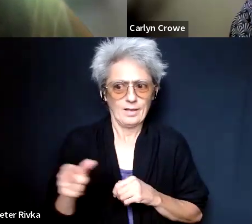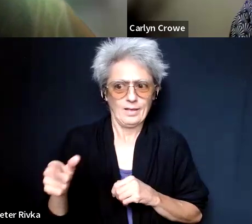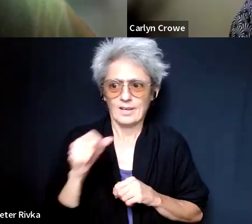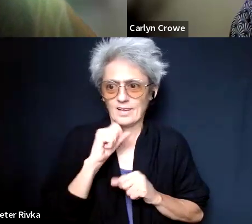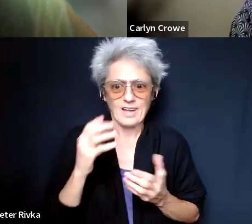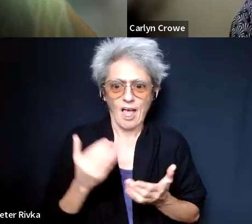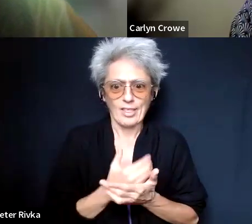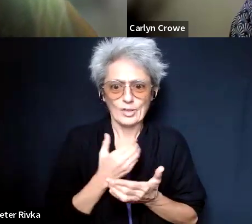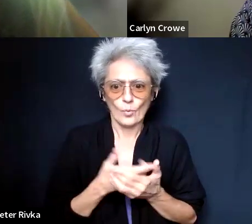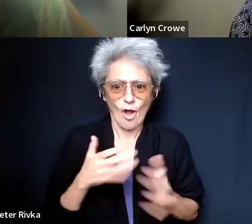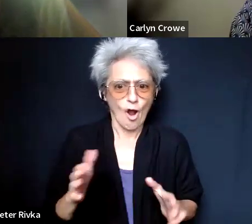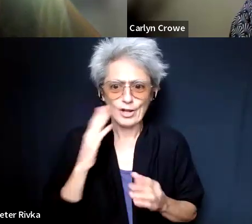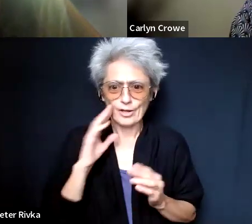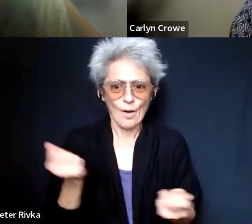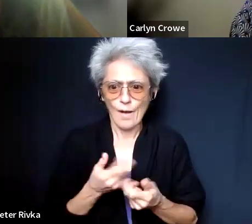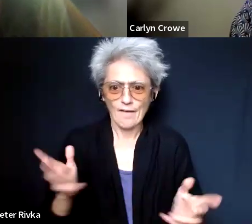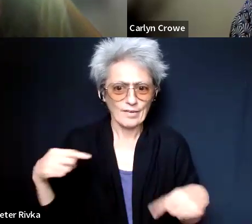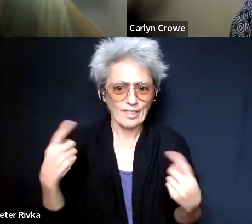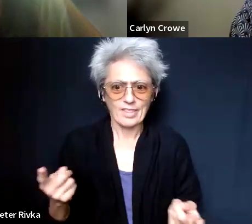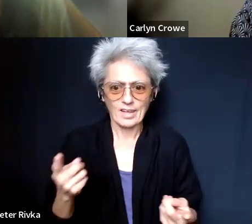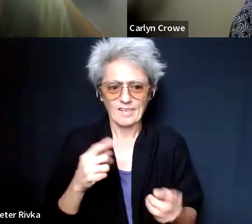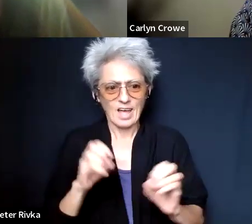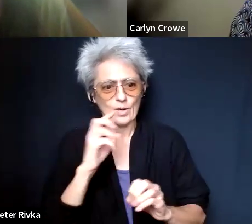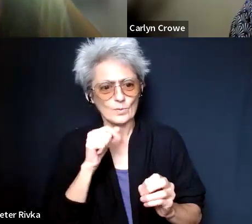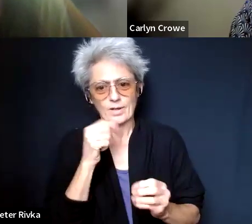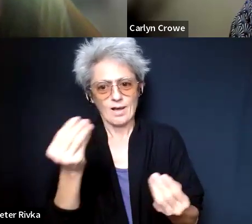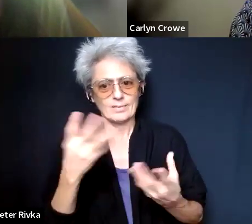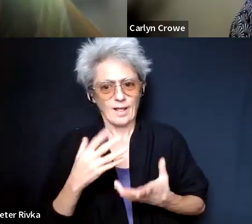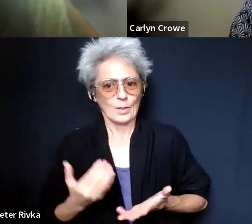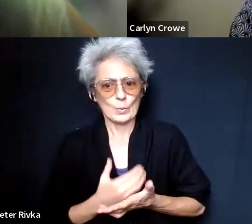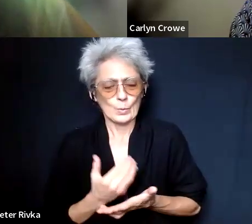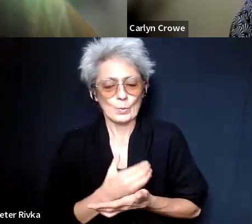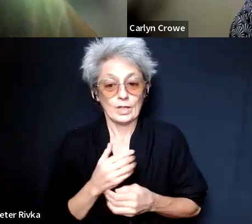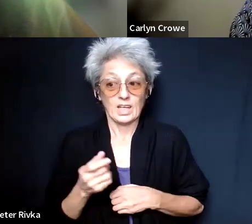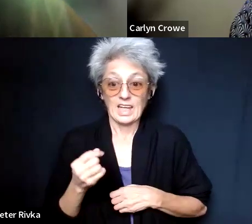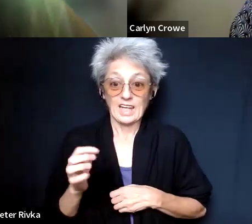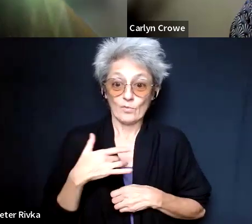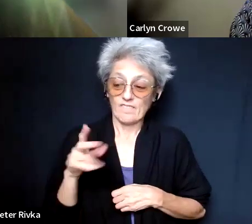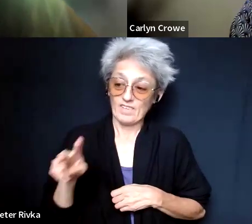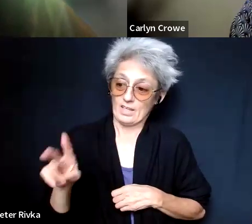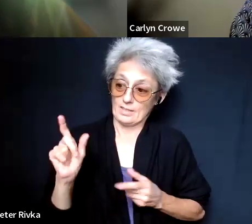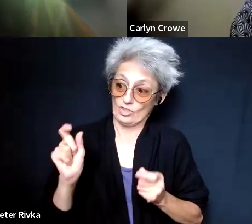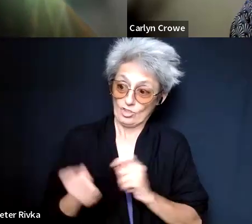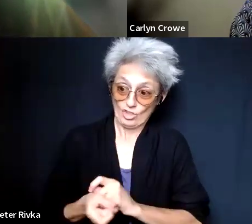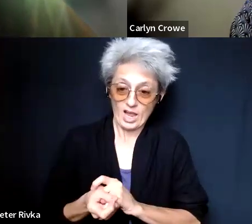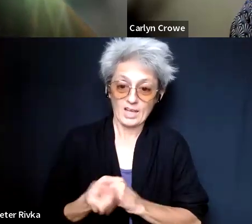already know. Now, if we felt like things had changed to where we needed additional